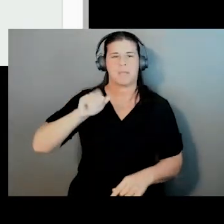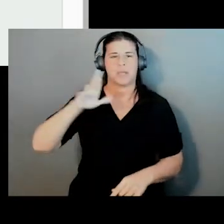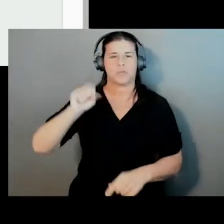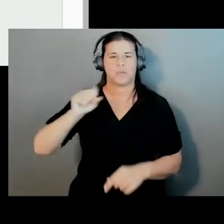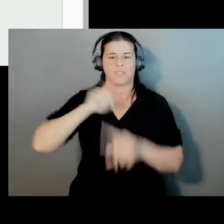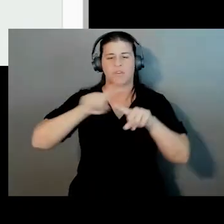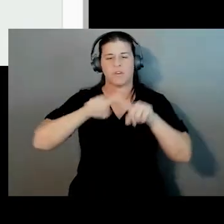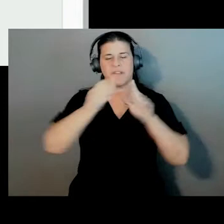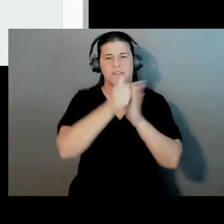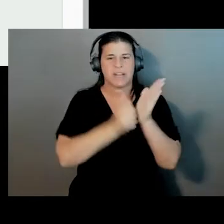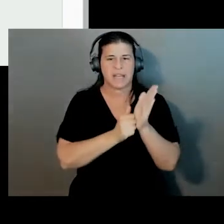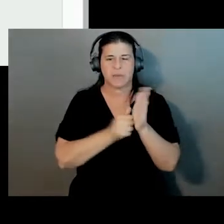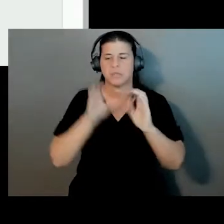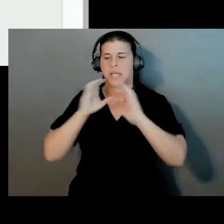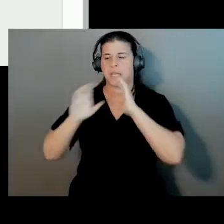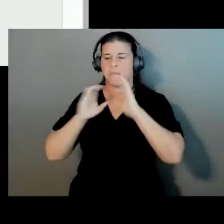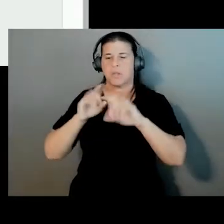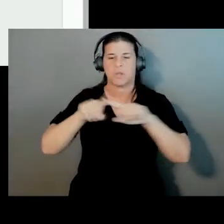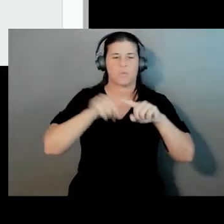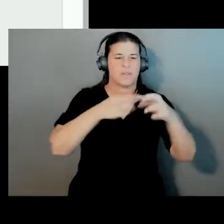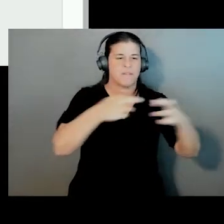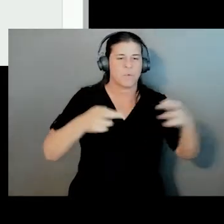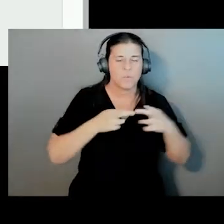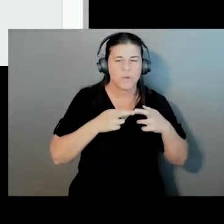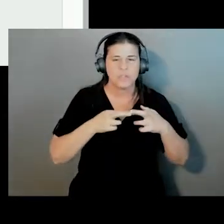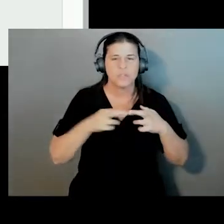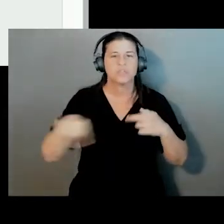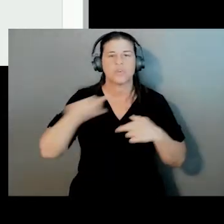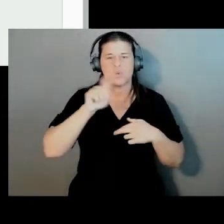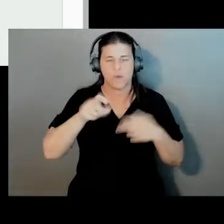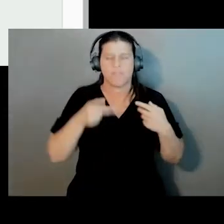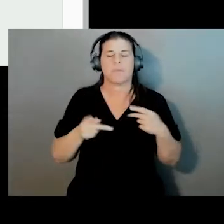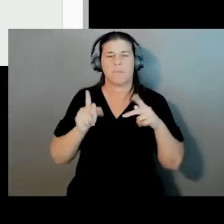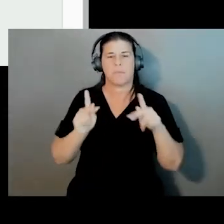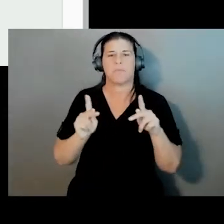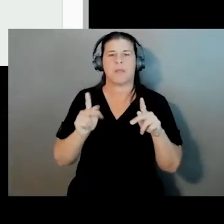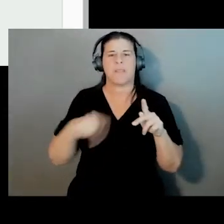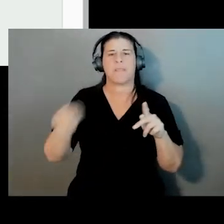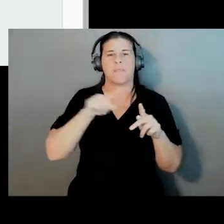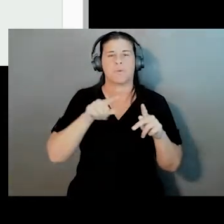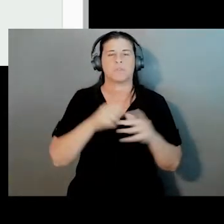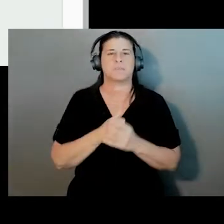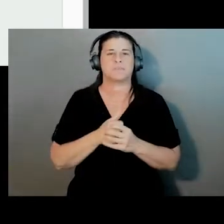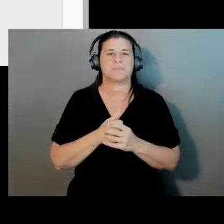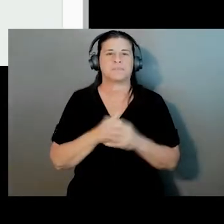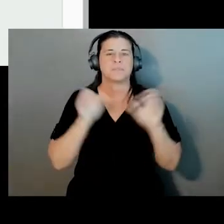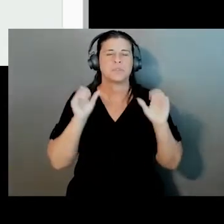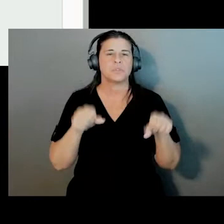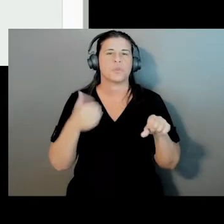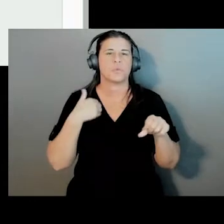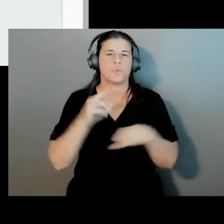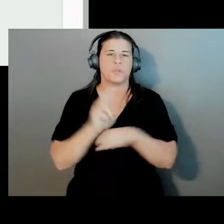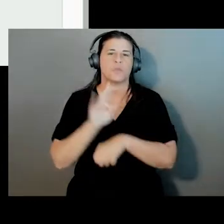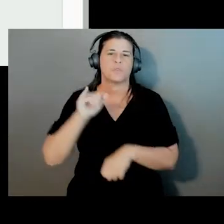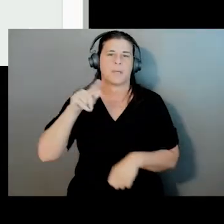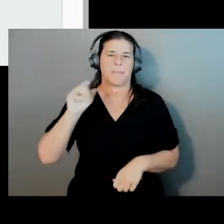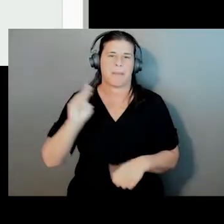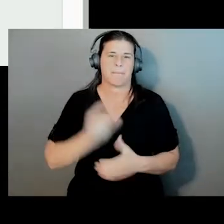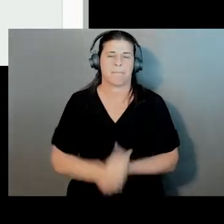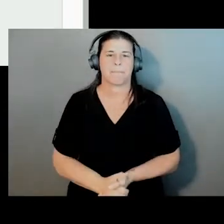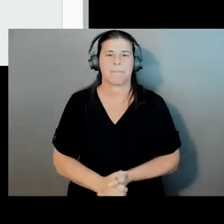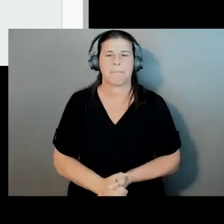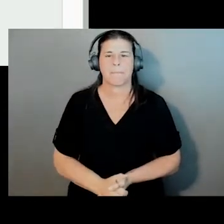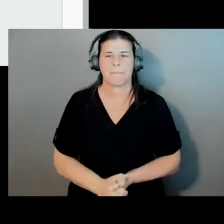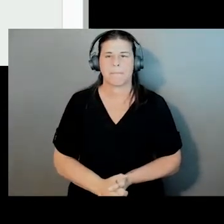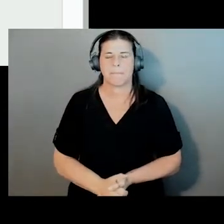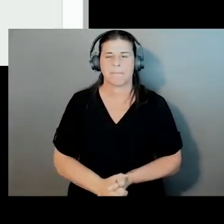and communicate with different regions. So you have to allow these permissions in order to use IPAM. I'm going to